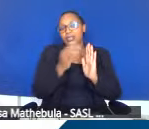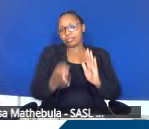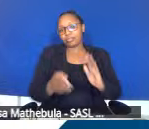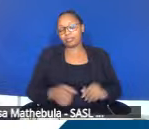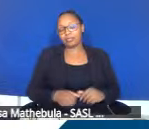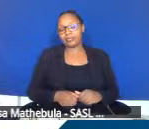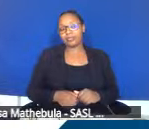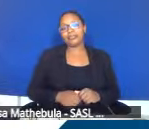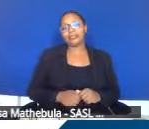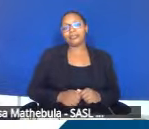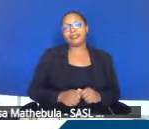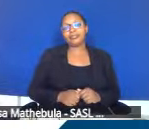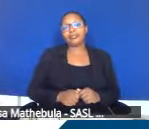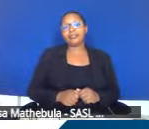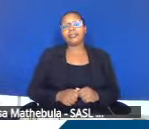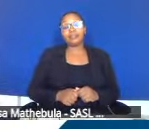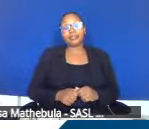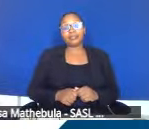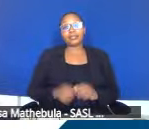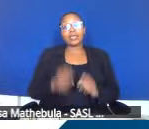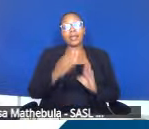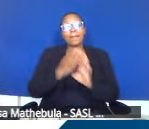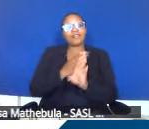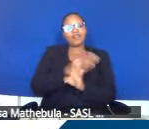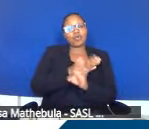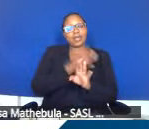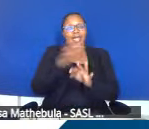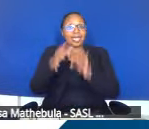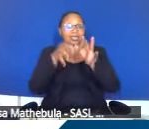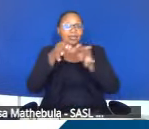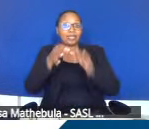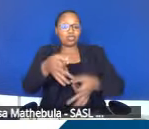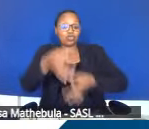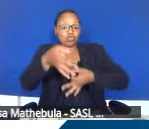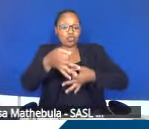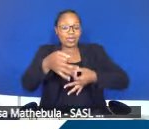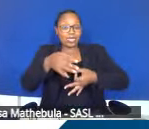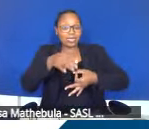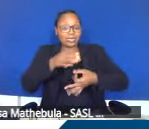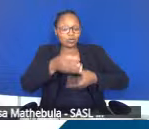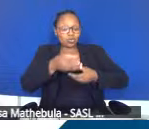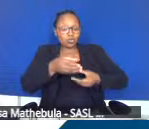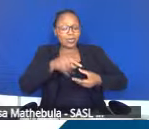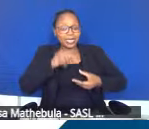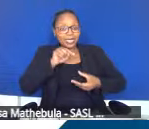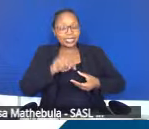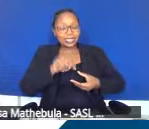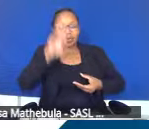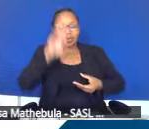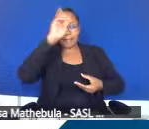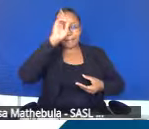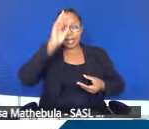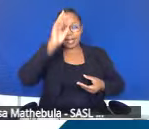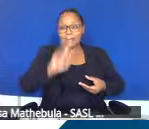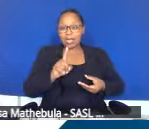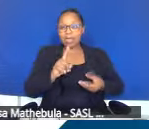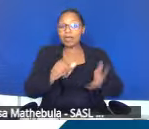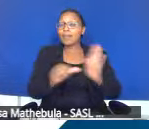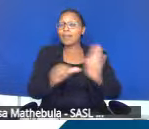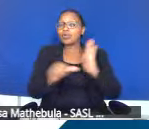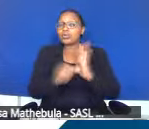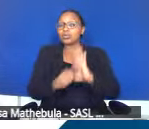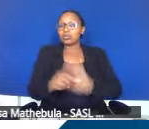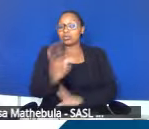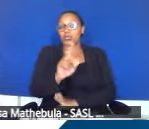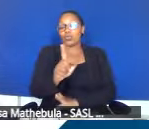Now, before I go to the documentation, remember, ladies and gentlemen, what is important here. We're looking